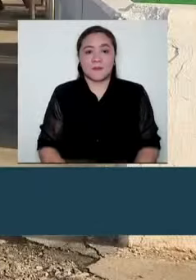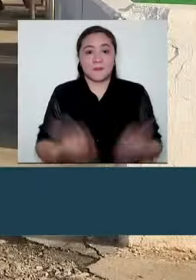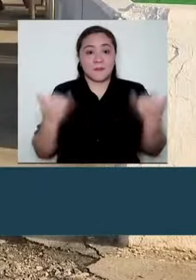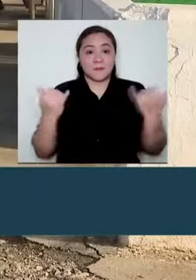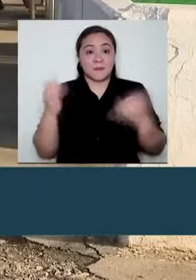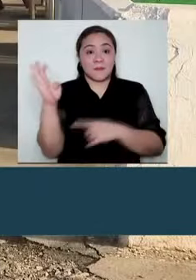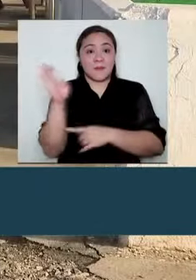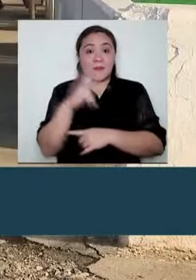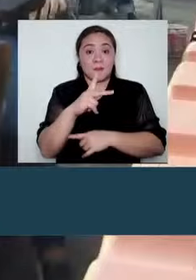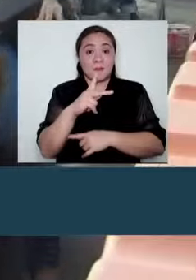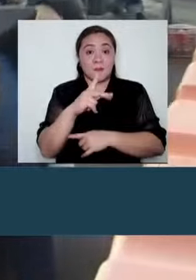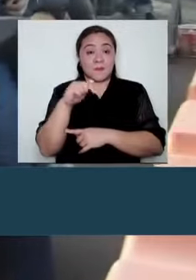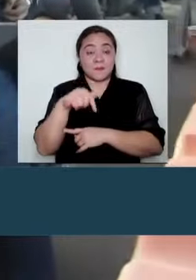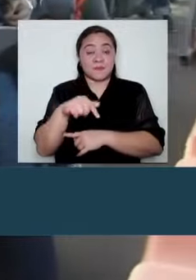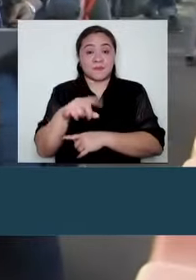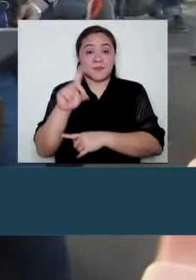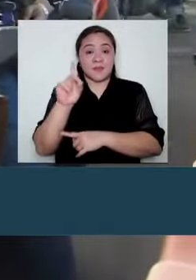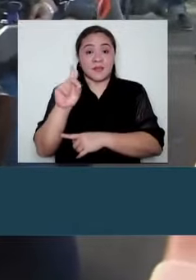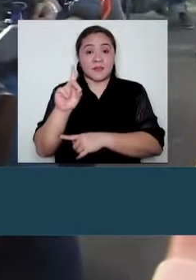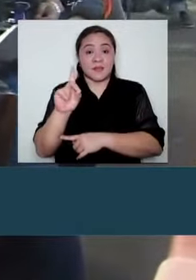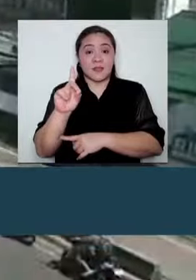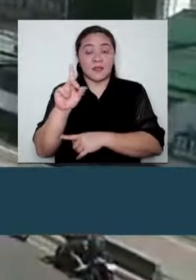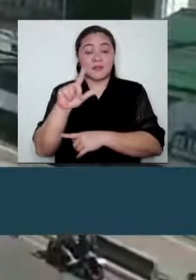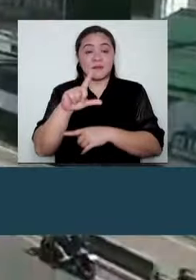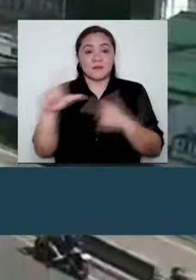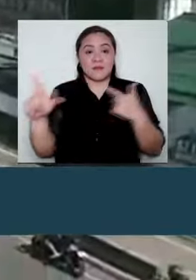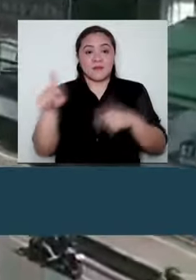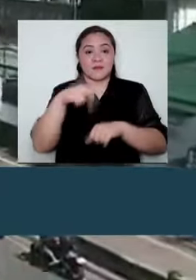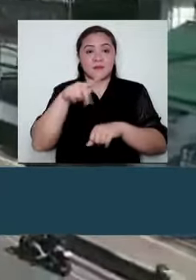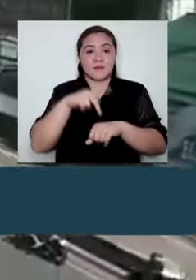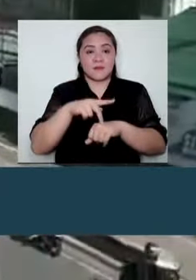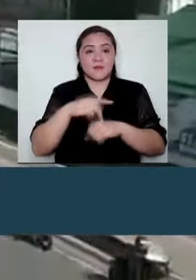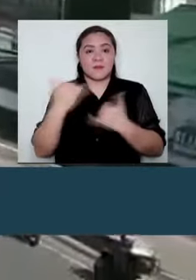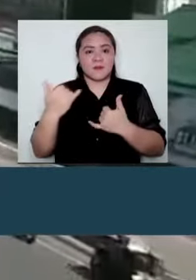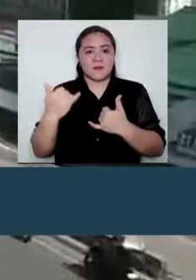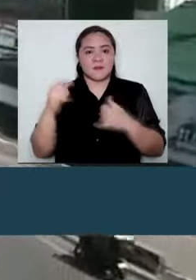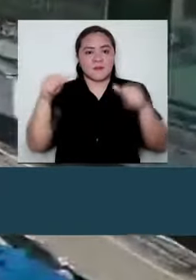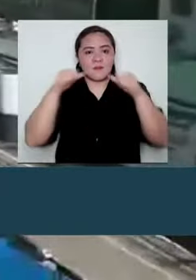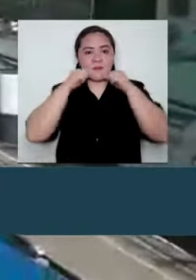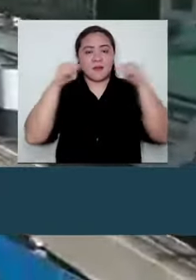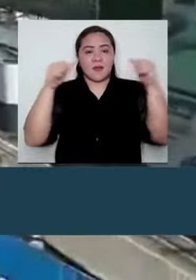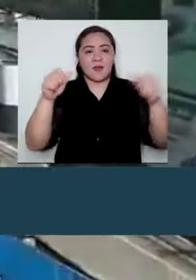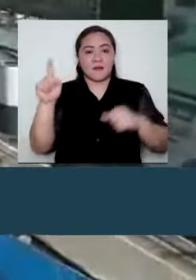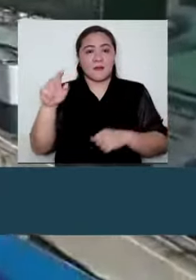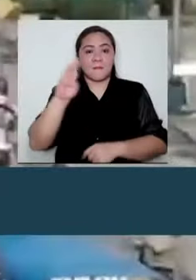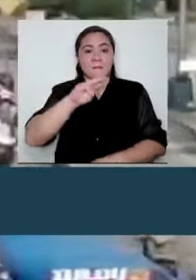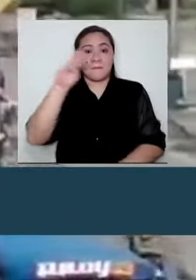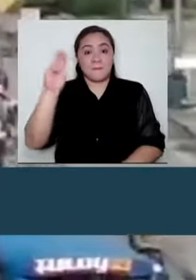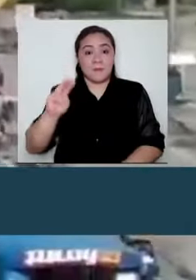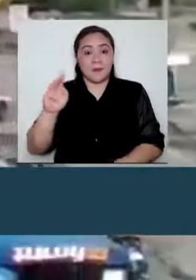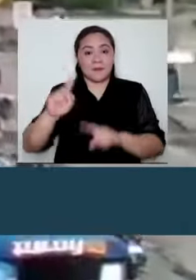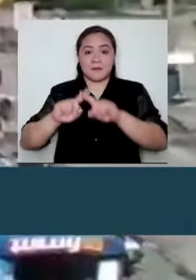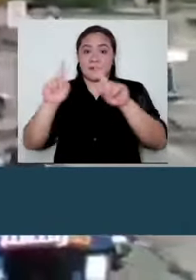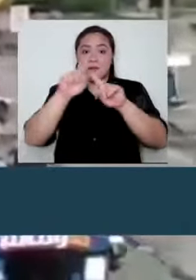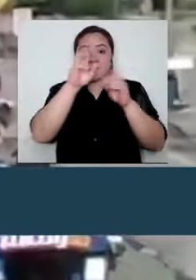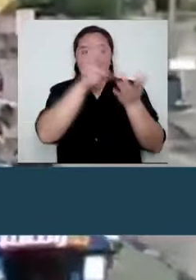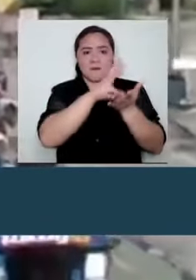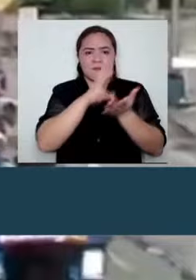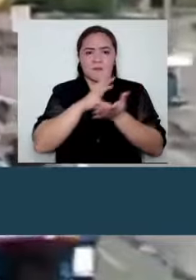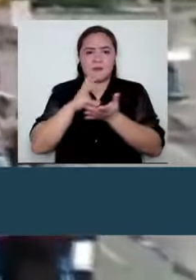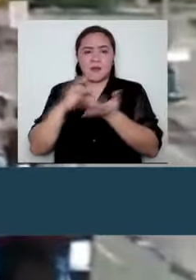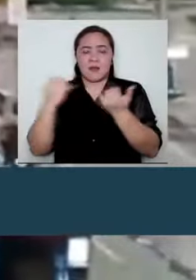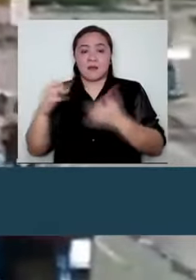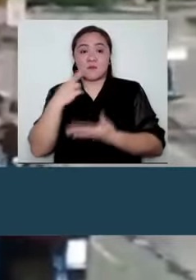You're still with Dateline Philippines here on ANC. Let's take another look at our headlines this noon. Metro Manila and several areas reporting